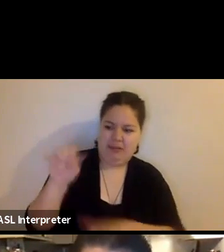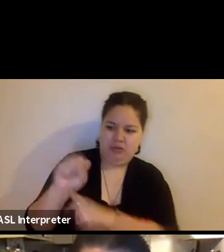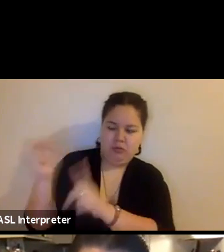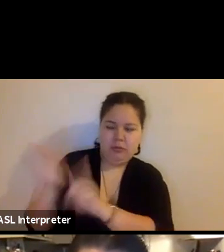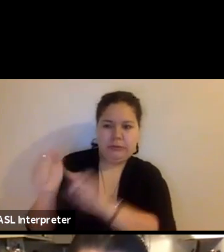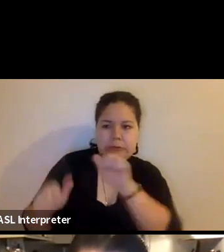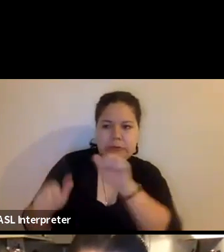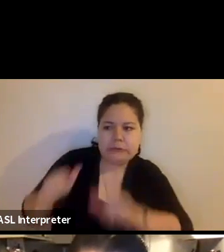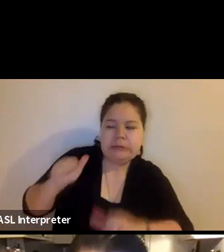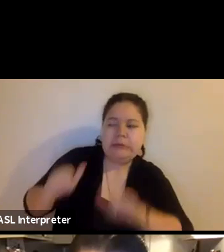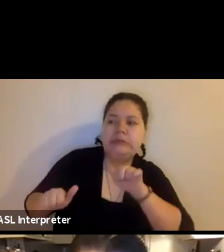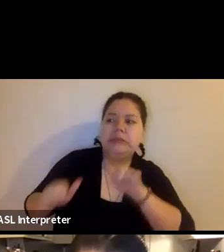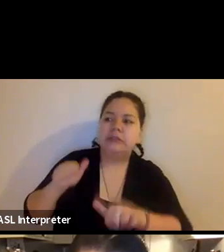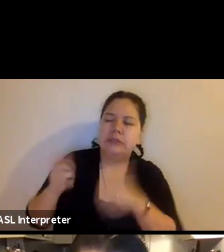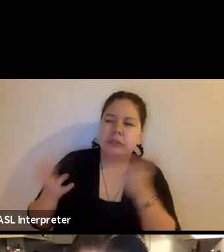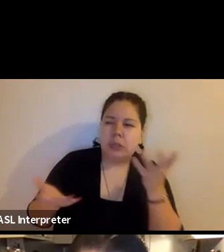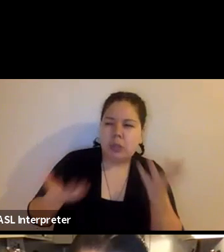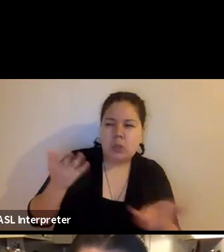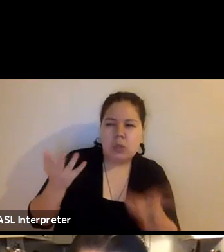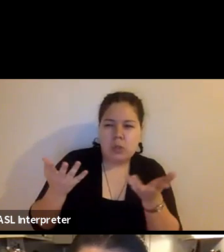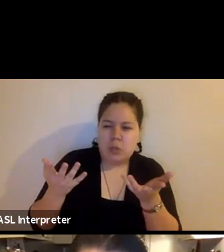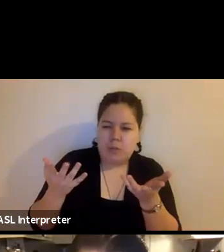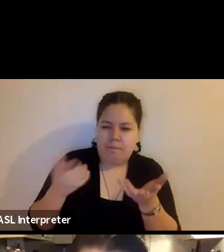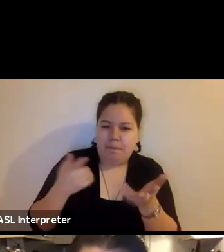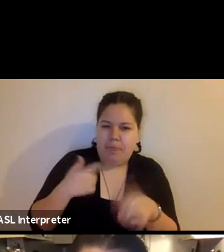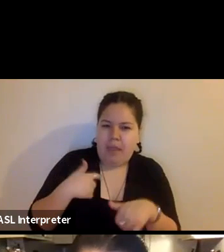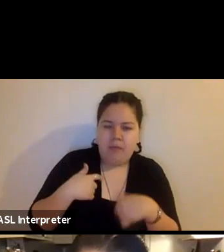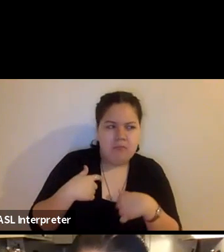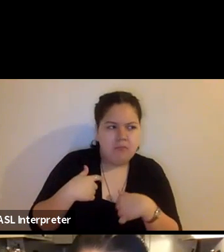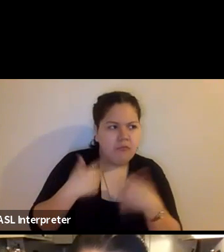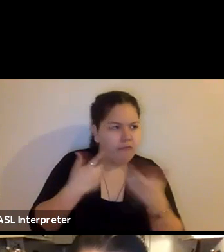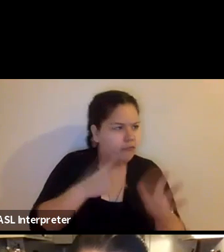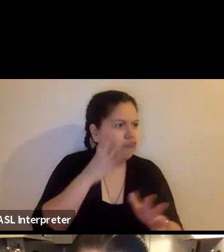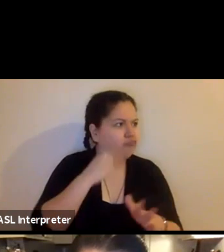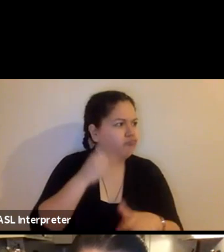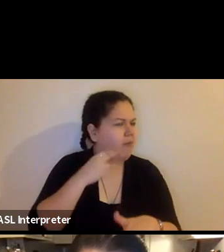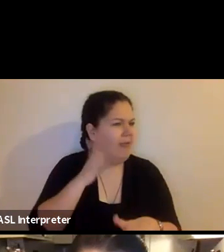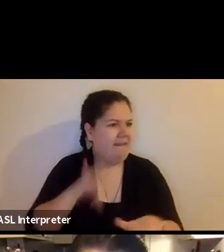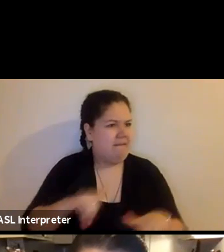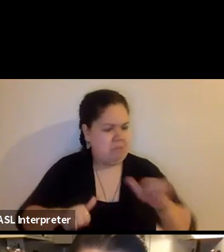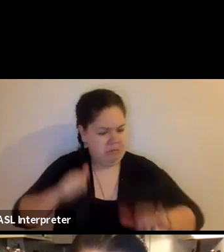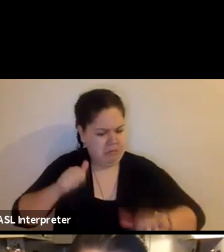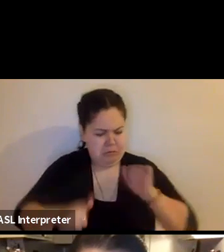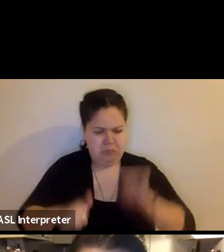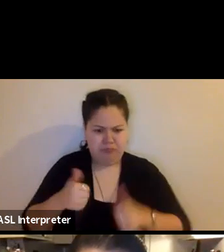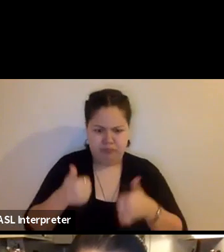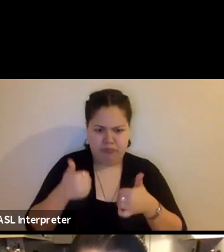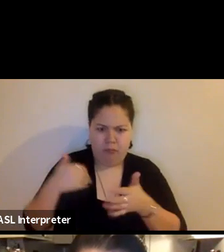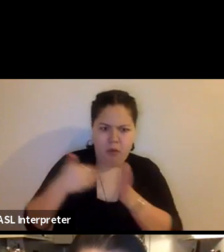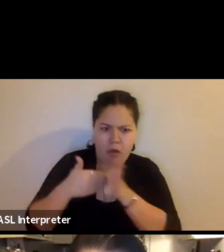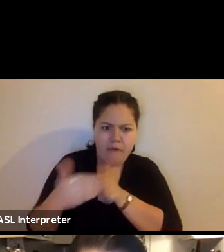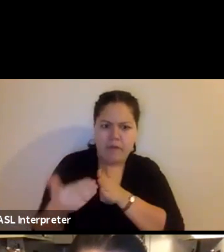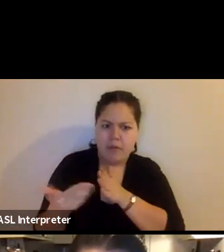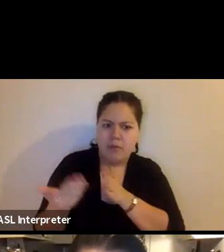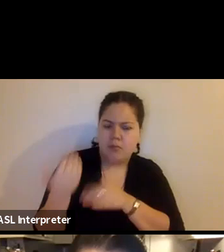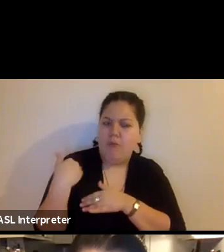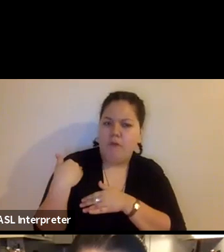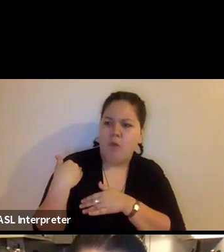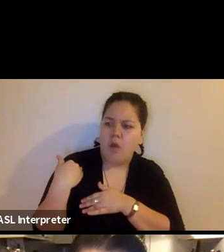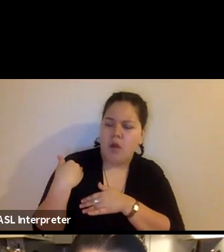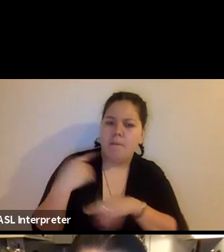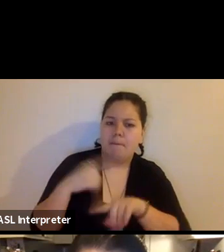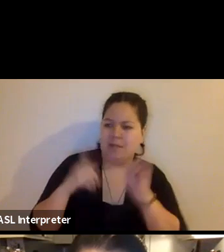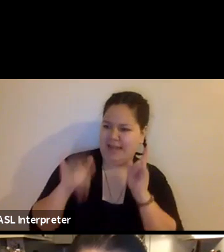Sort of like I've been witness to a lot of uncertainty in my community and in my life, and